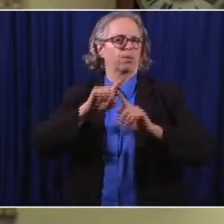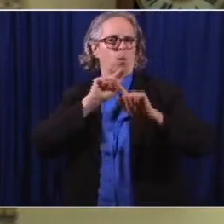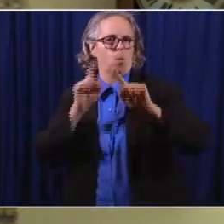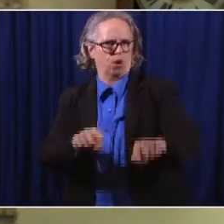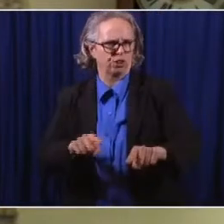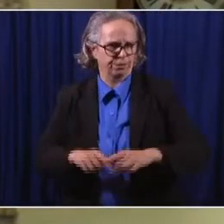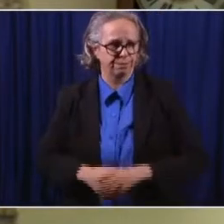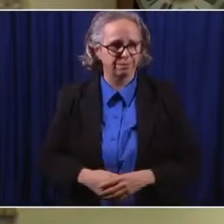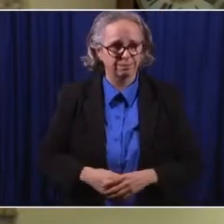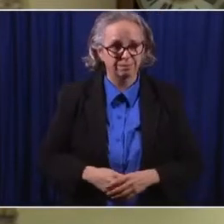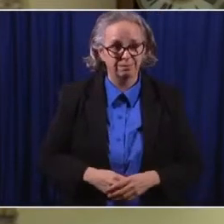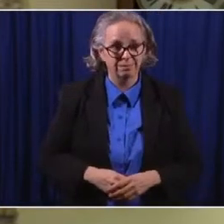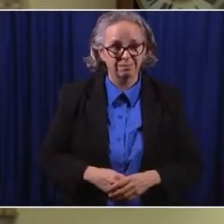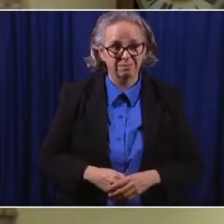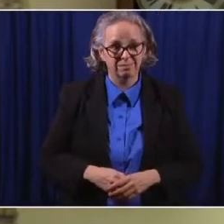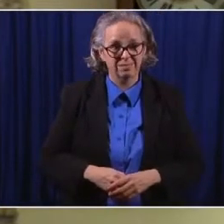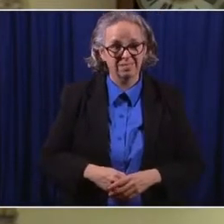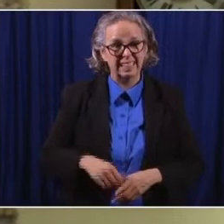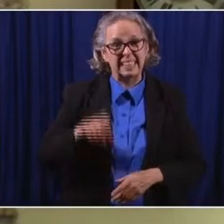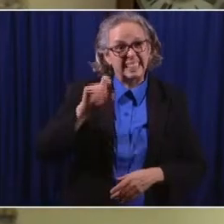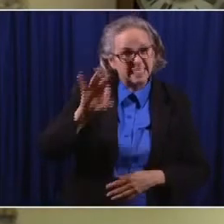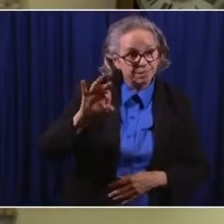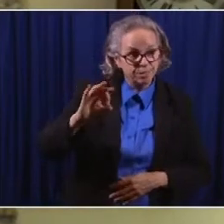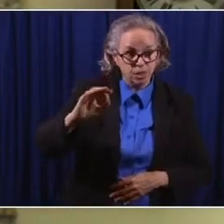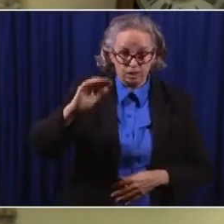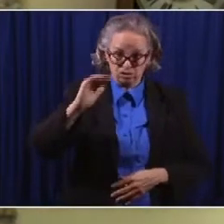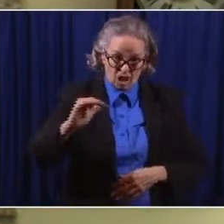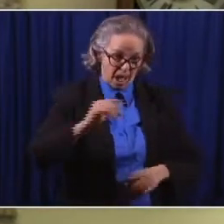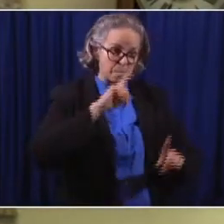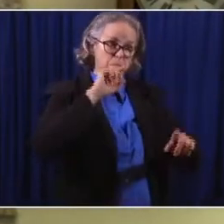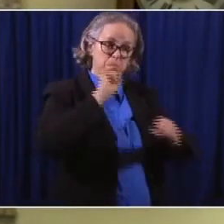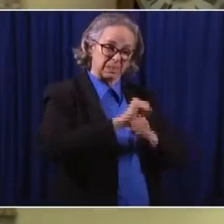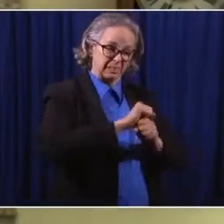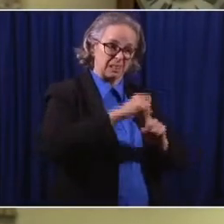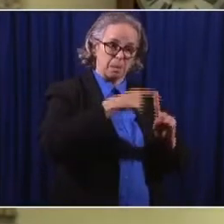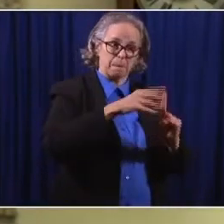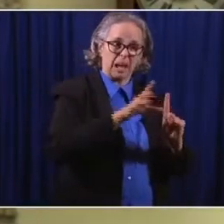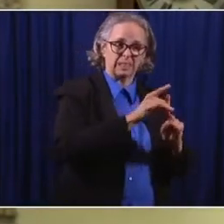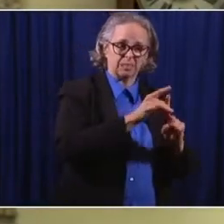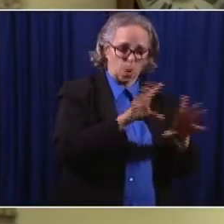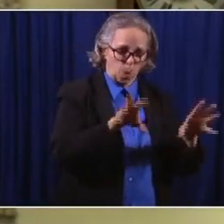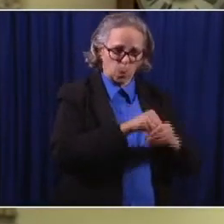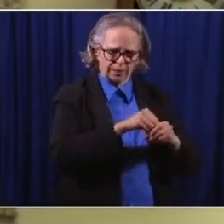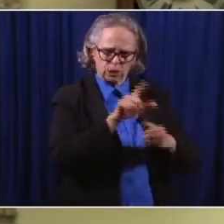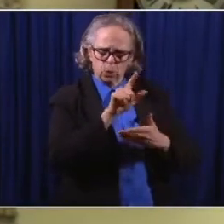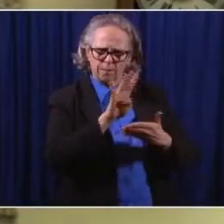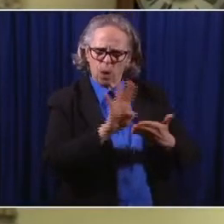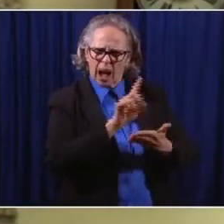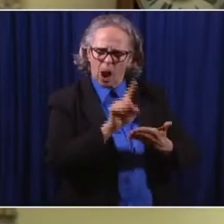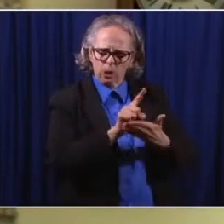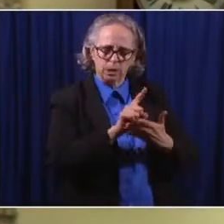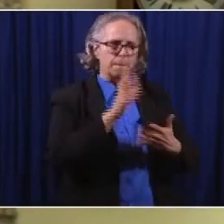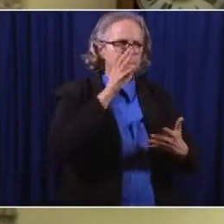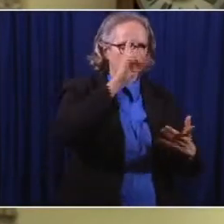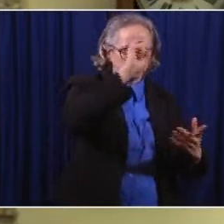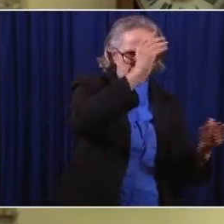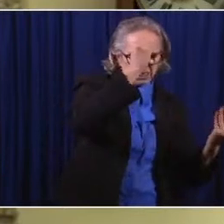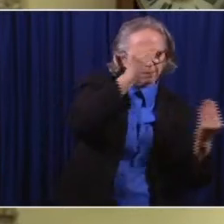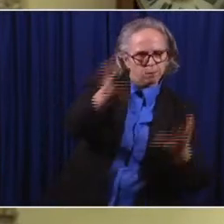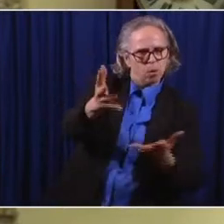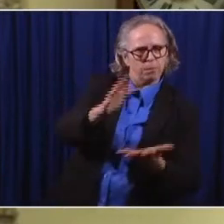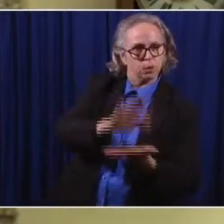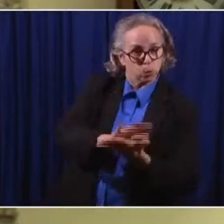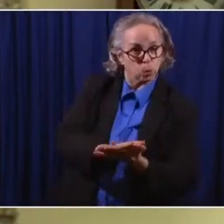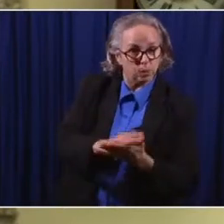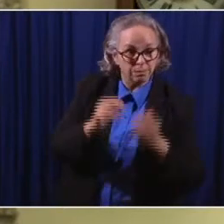notify their school within 24 hours of receiving a positive test or a clinical diagnosis. Obviously, the faster, the better, but certainly no later